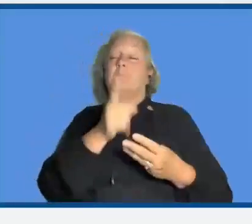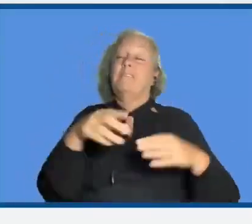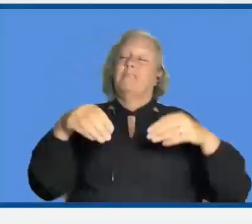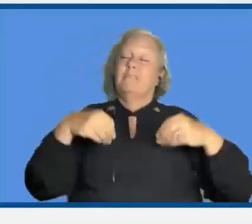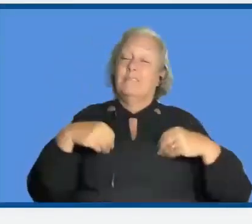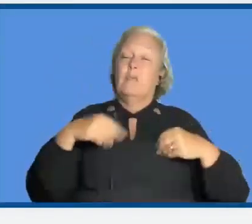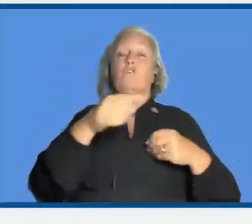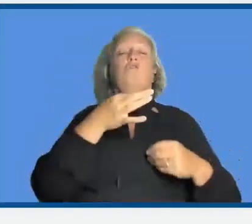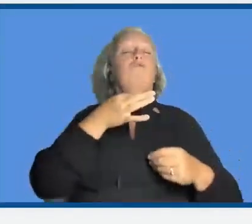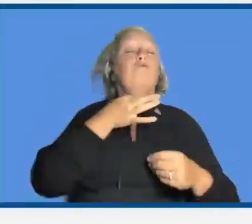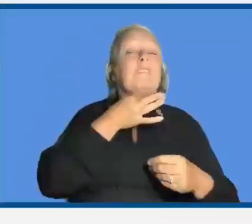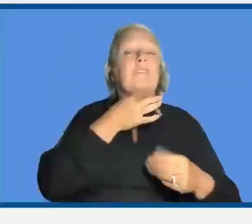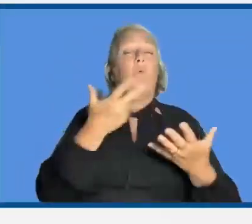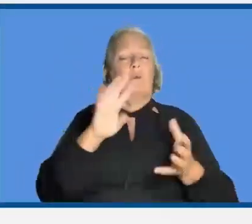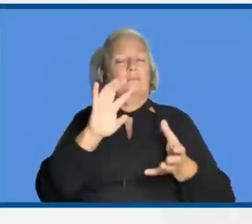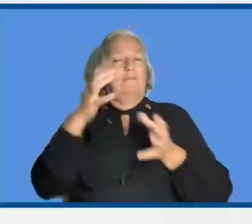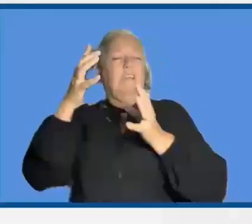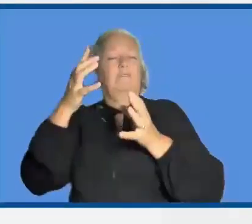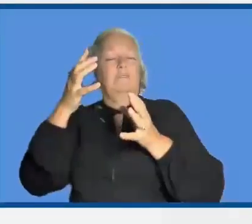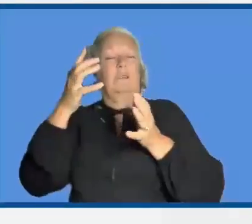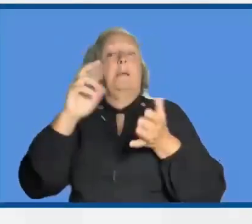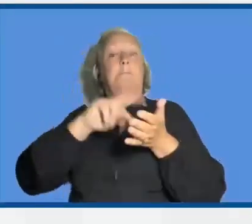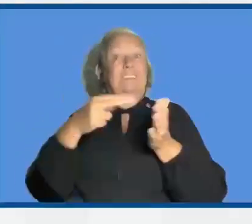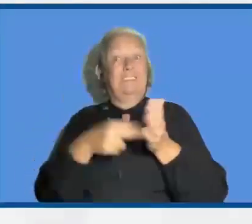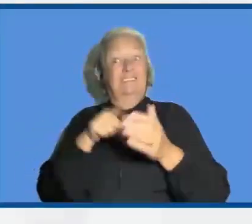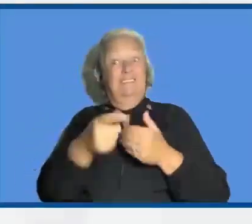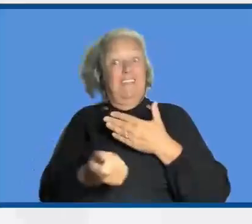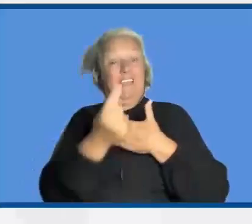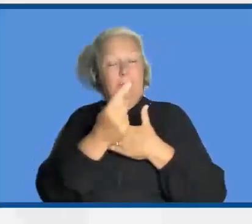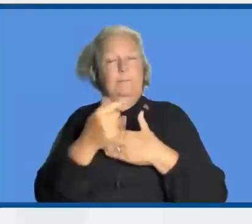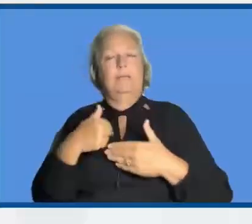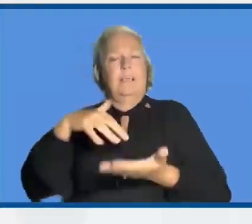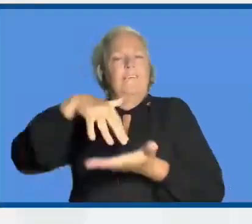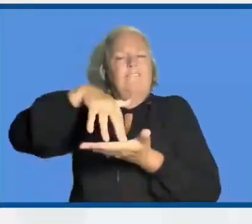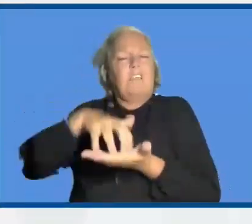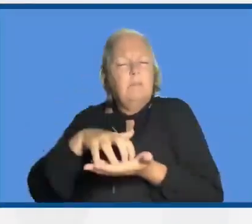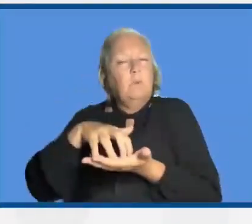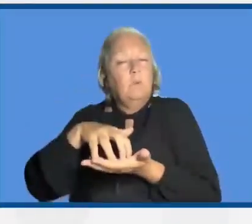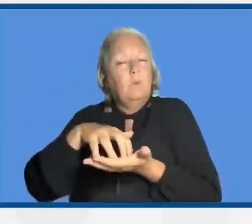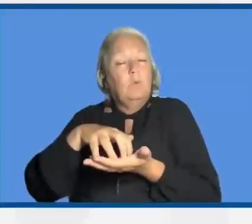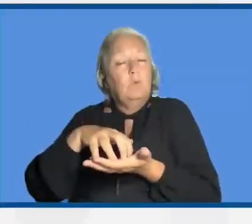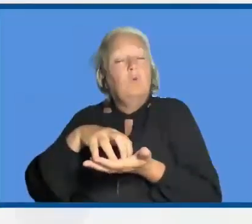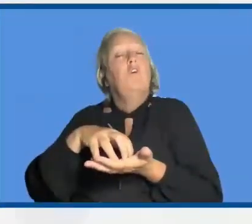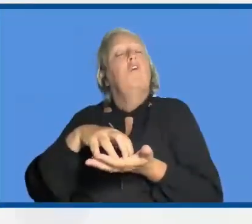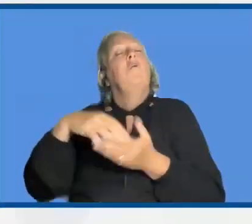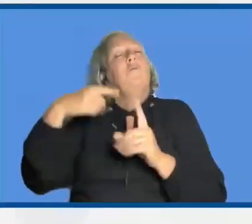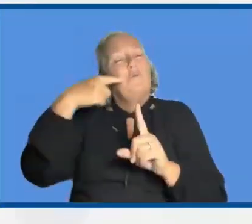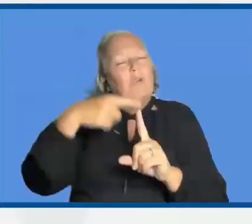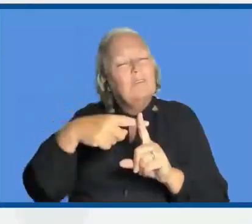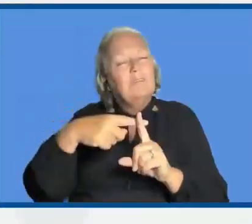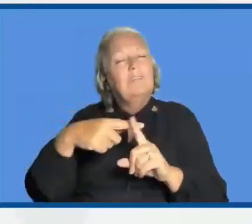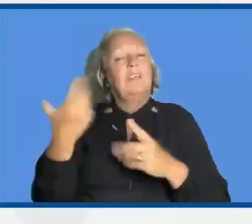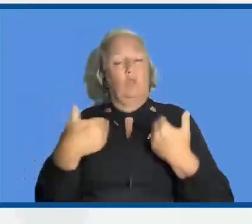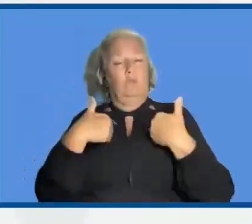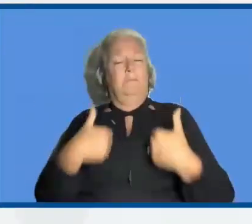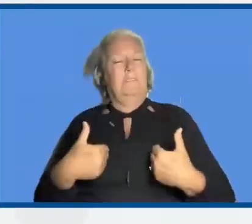obviously place us in a vulnerable situation, but at the same time, it places us in scenarios where human beings need to